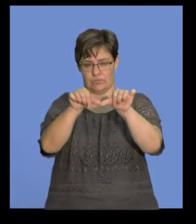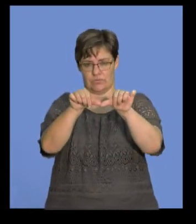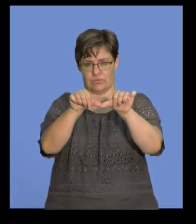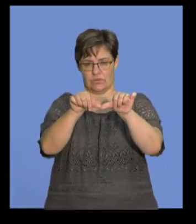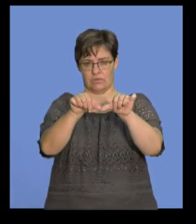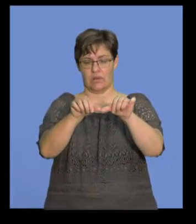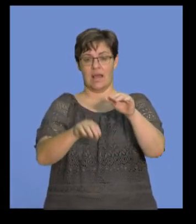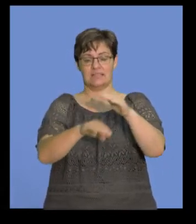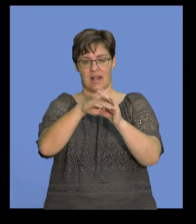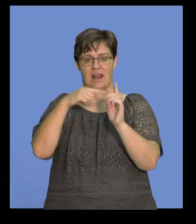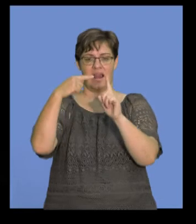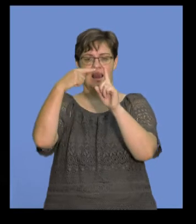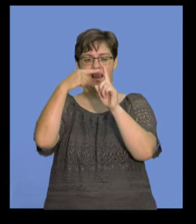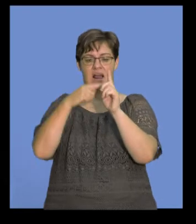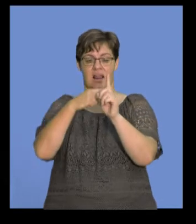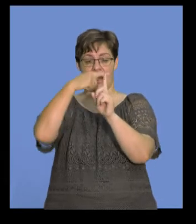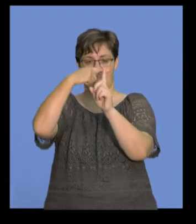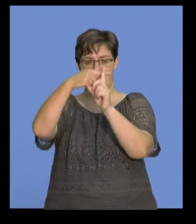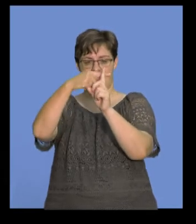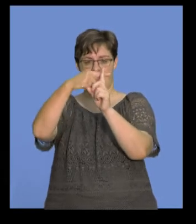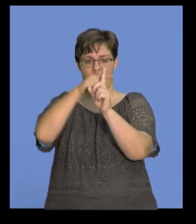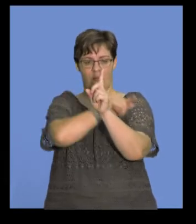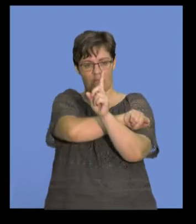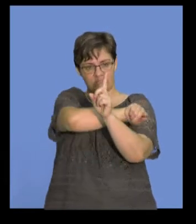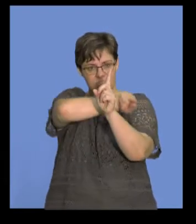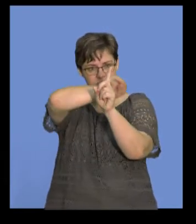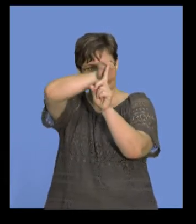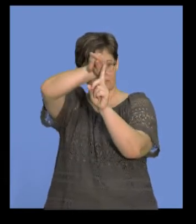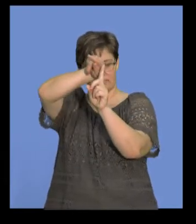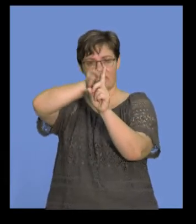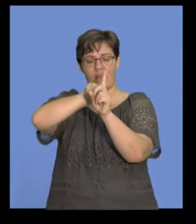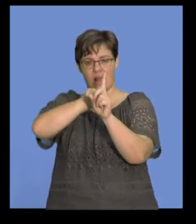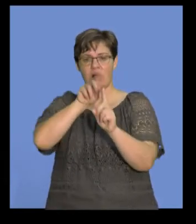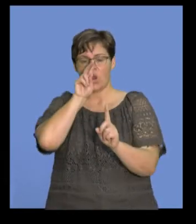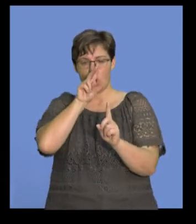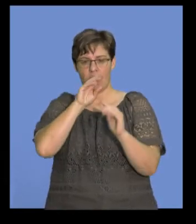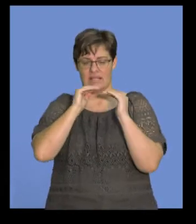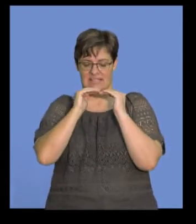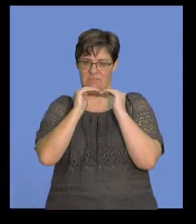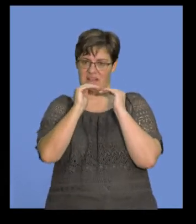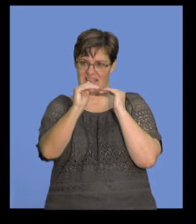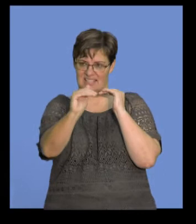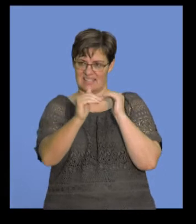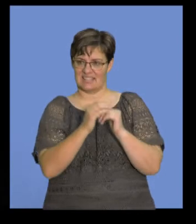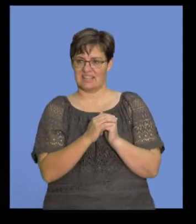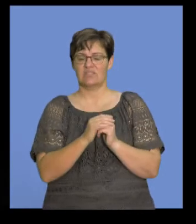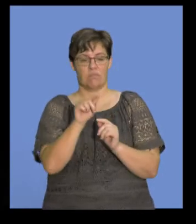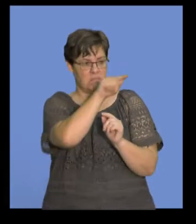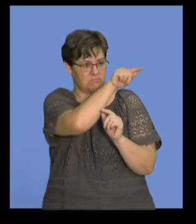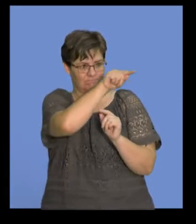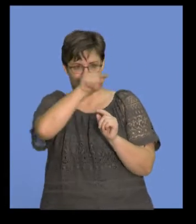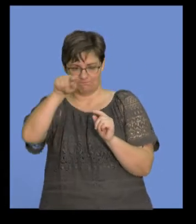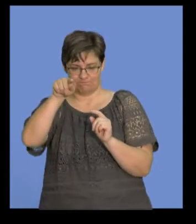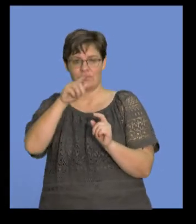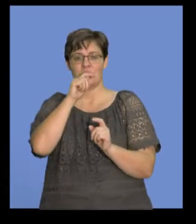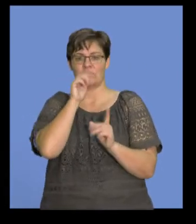of the graph until it intercepts this line. So as you would see that the trend seems to be stabilizing, so